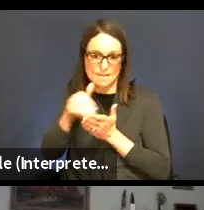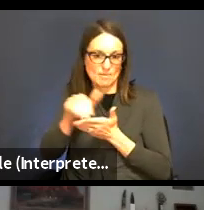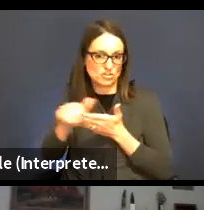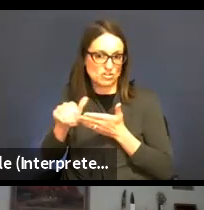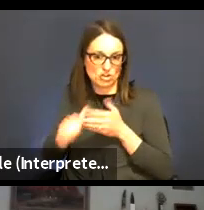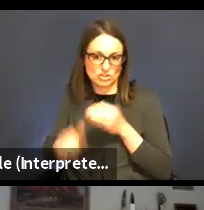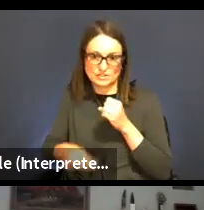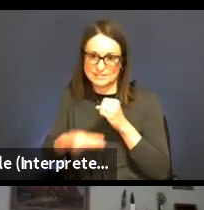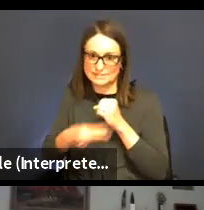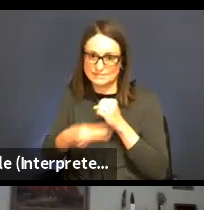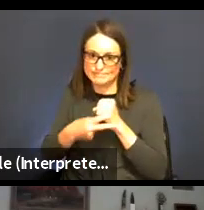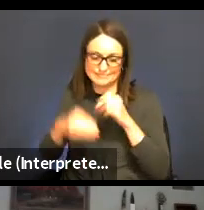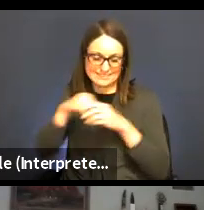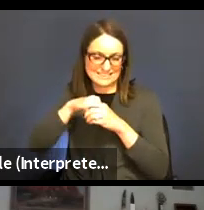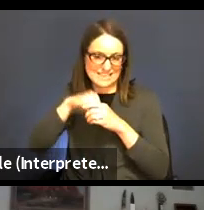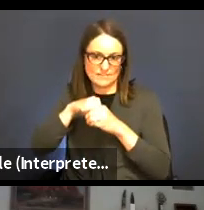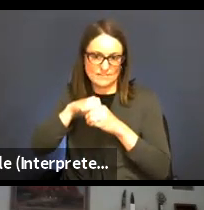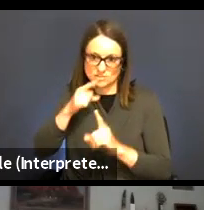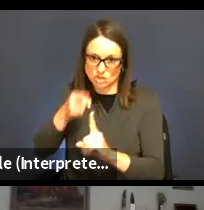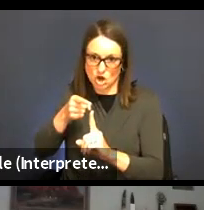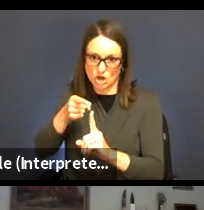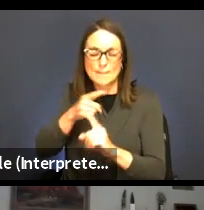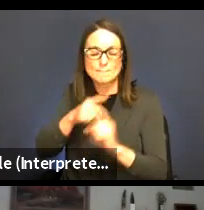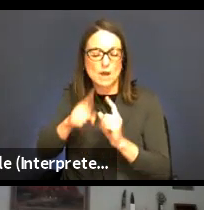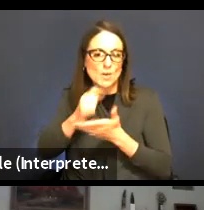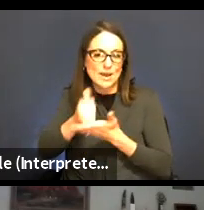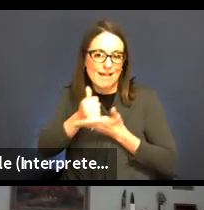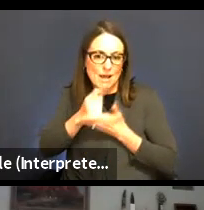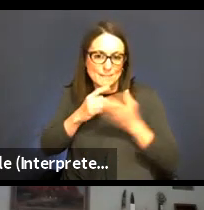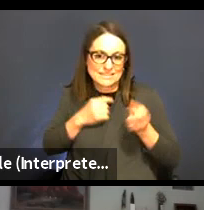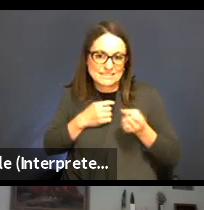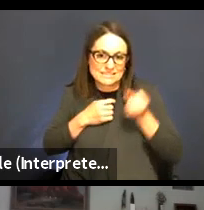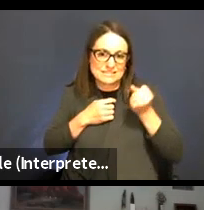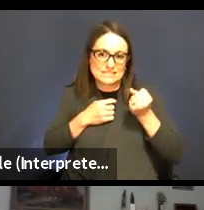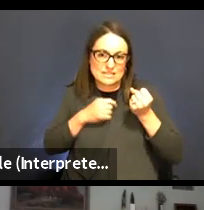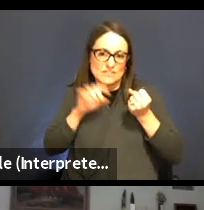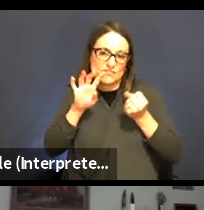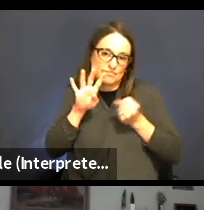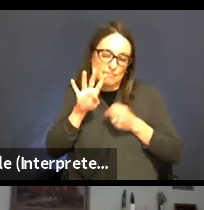us contain about $400,000 of reserves.